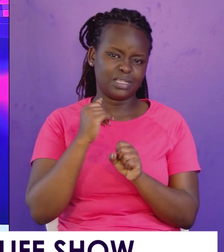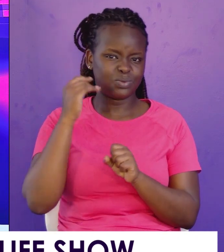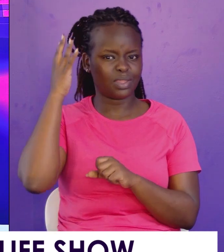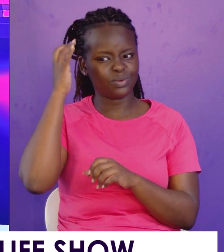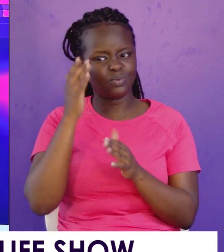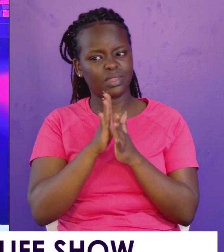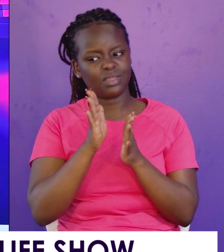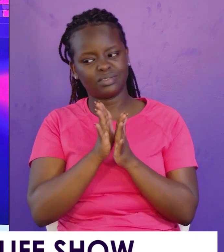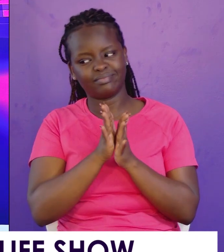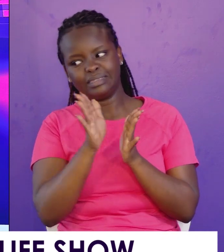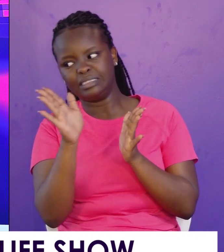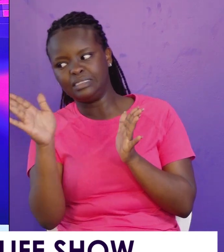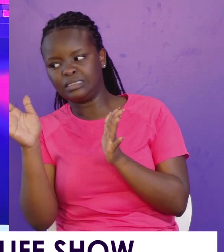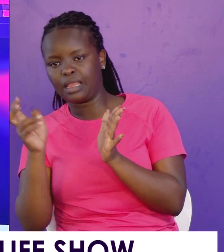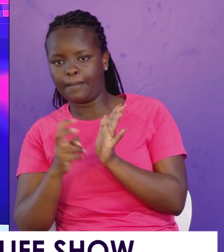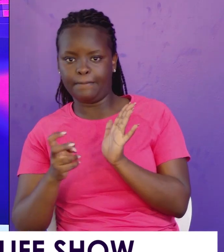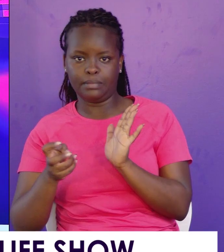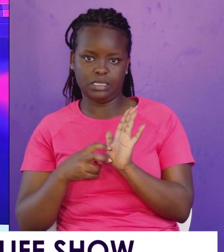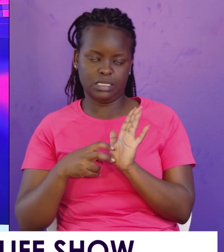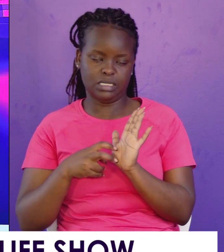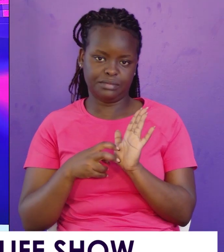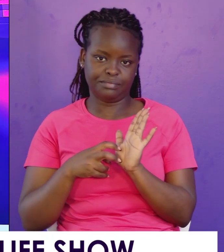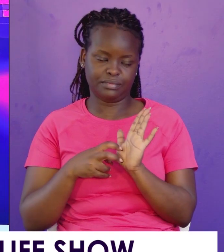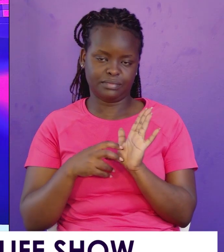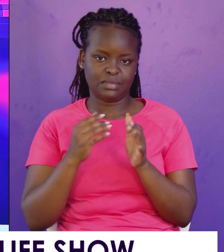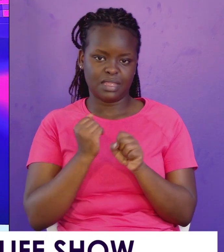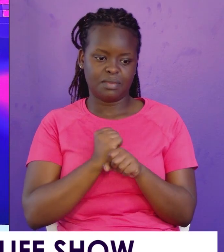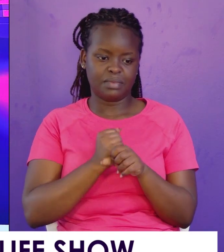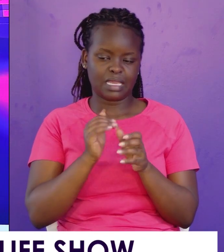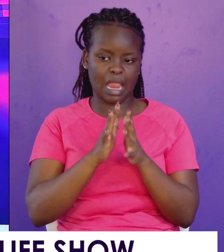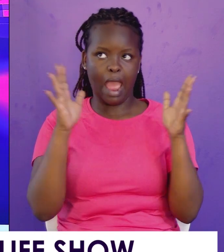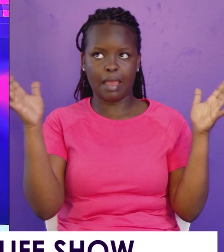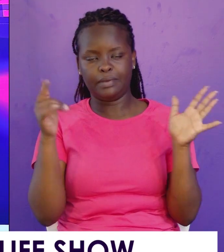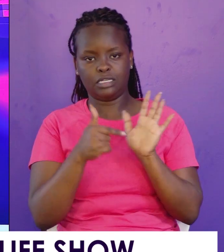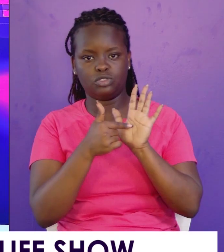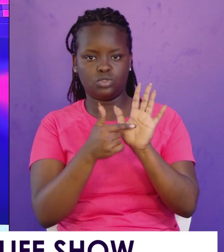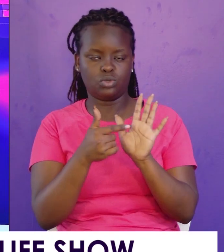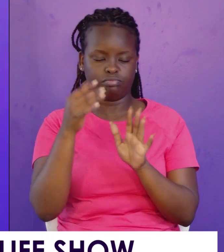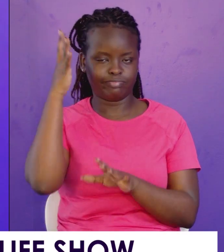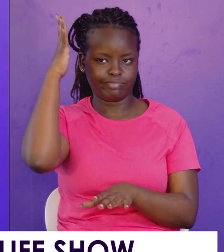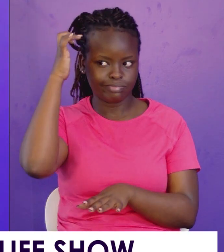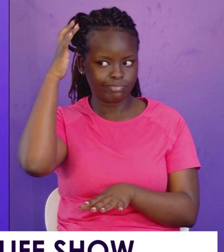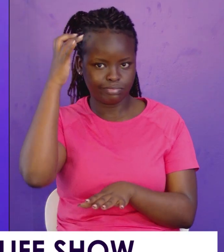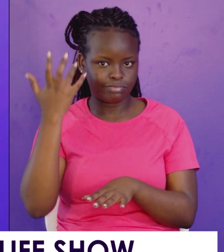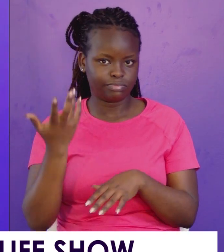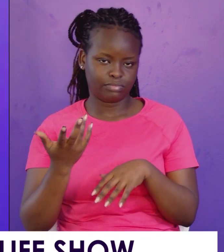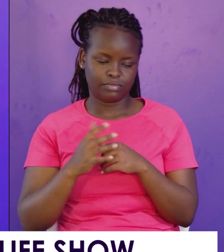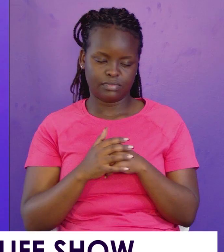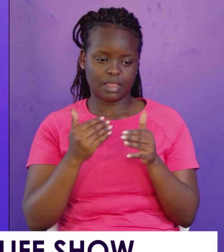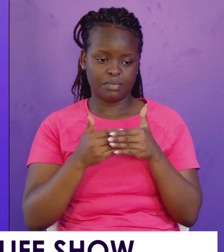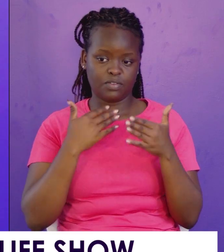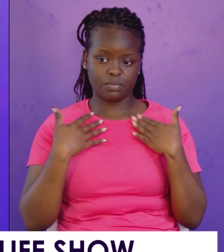out of context, without making a big show about it. And of course, remembering you're before people, so